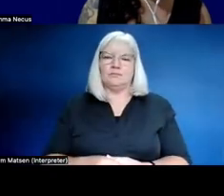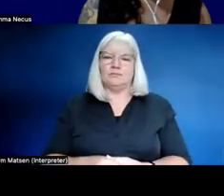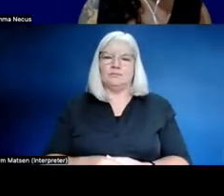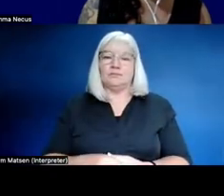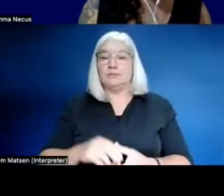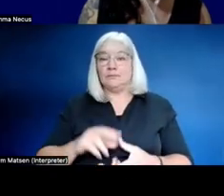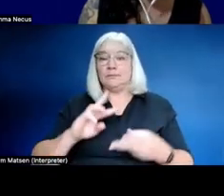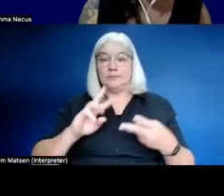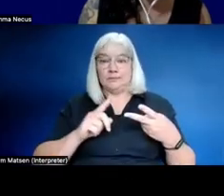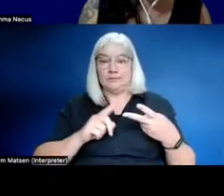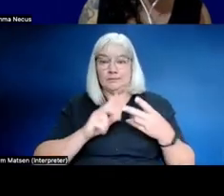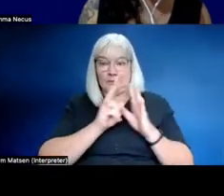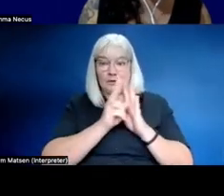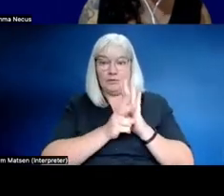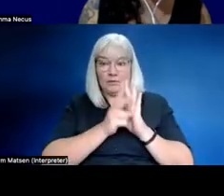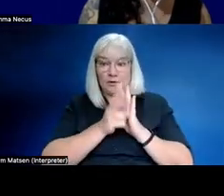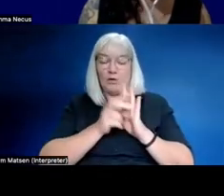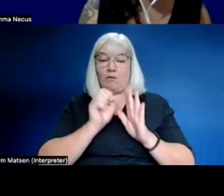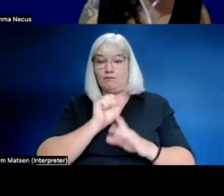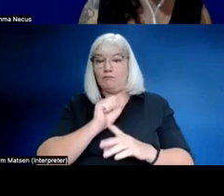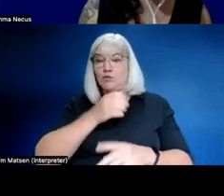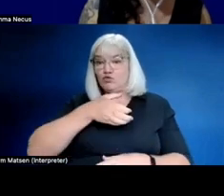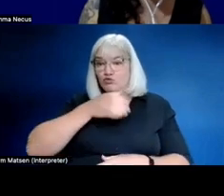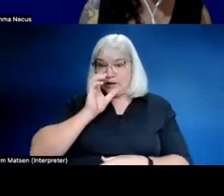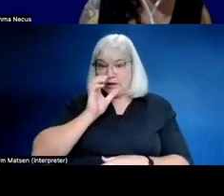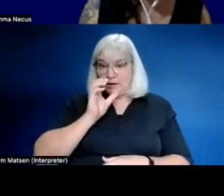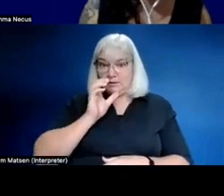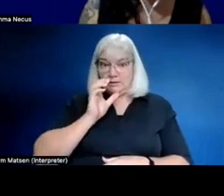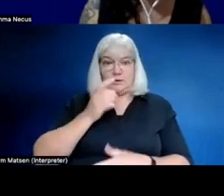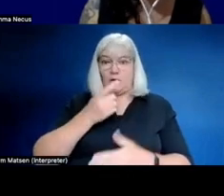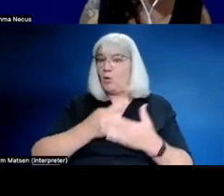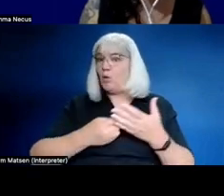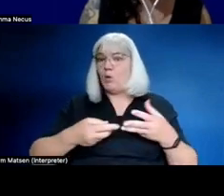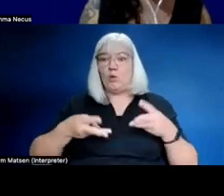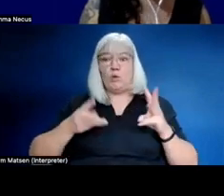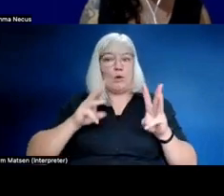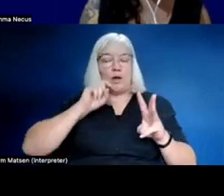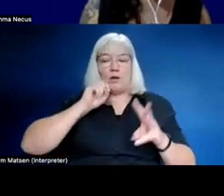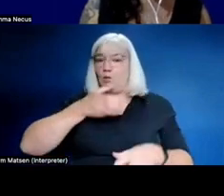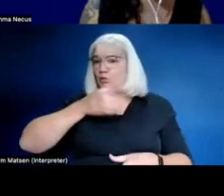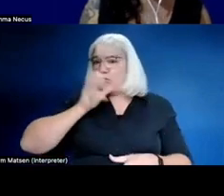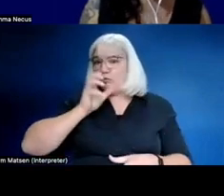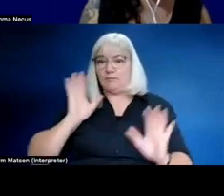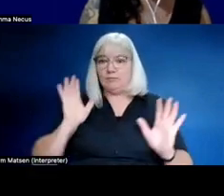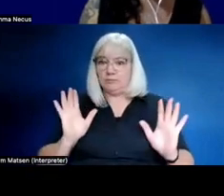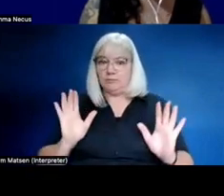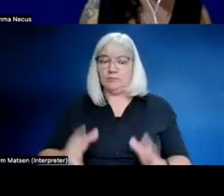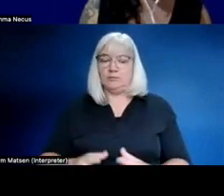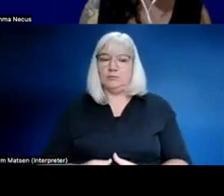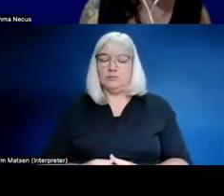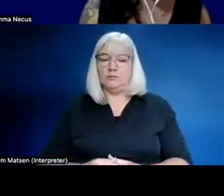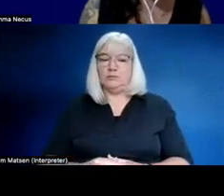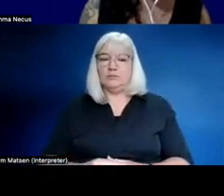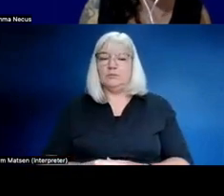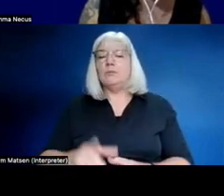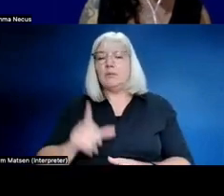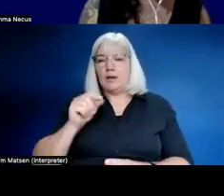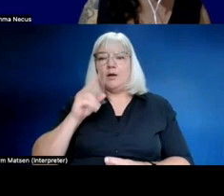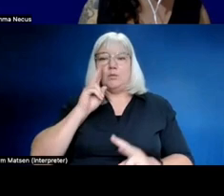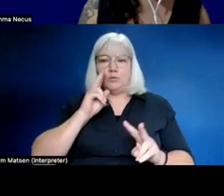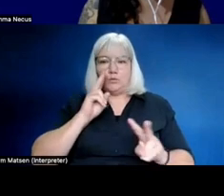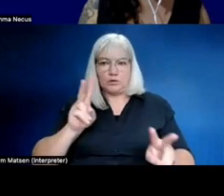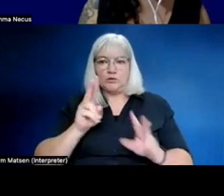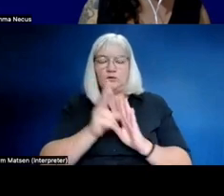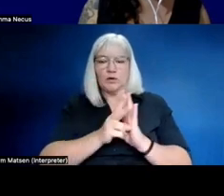This is a video of Zoe drinking. This is the only way Zoe will consume fluid. Again, I'll show the video and talk to